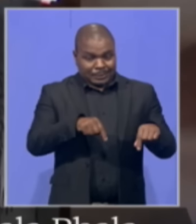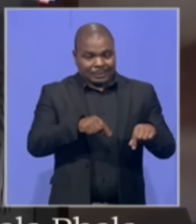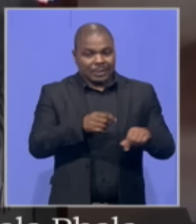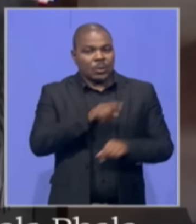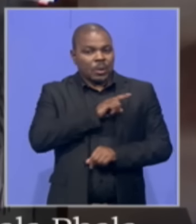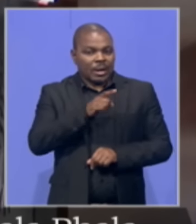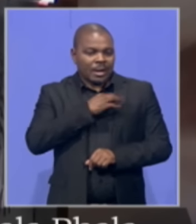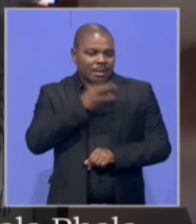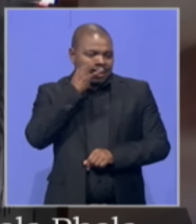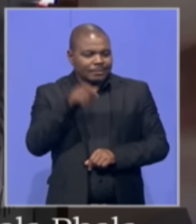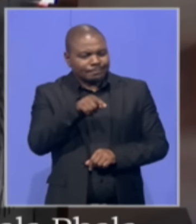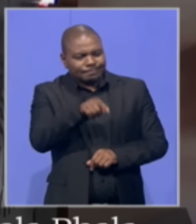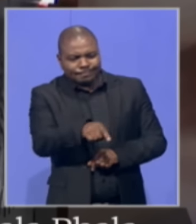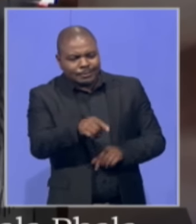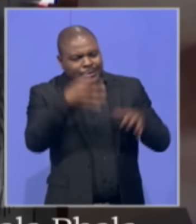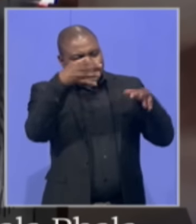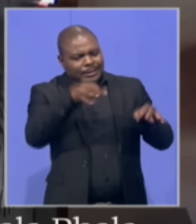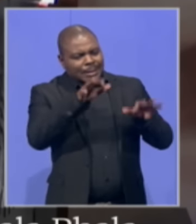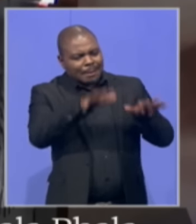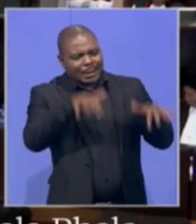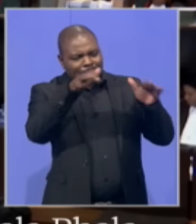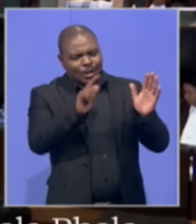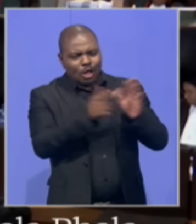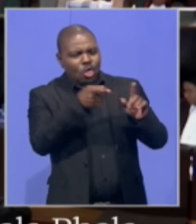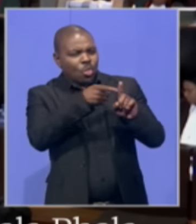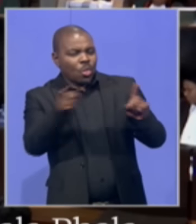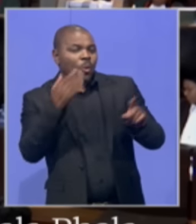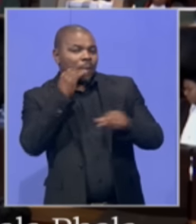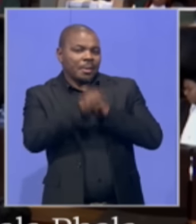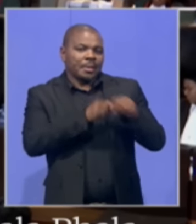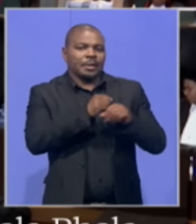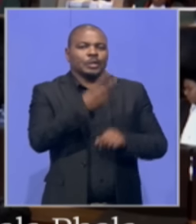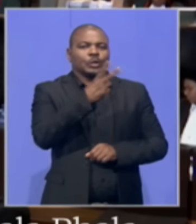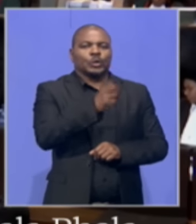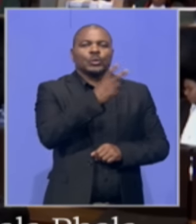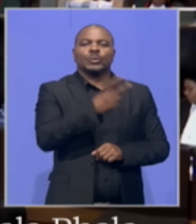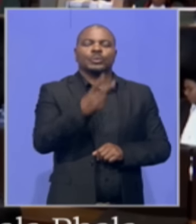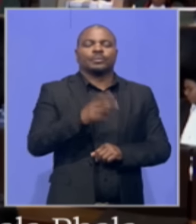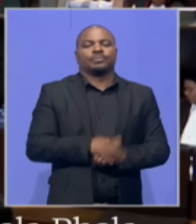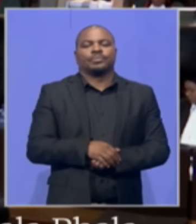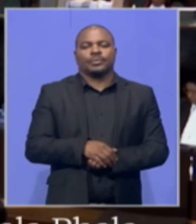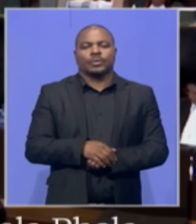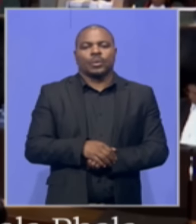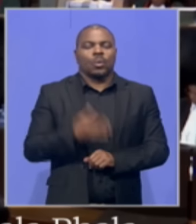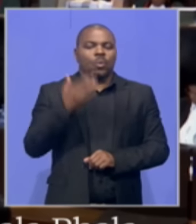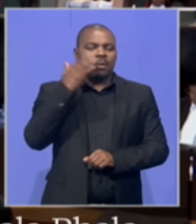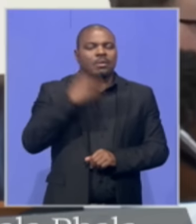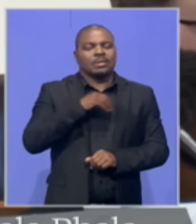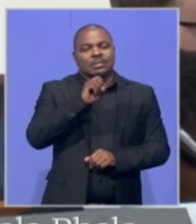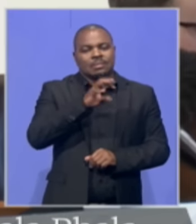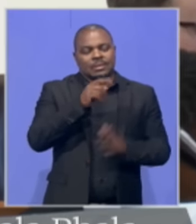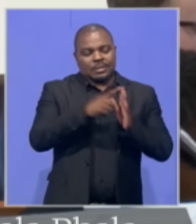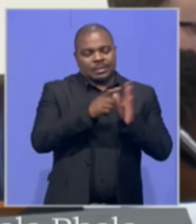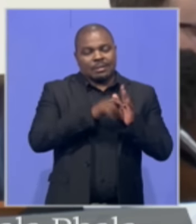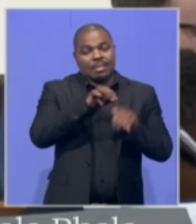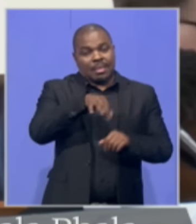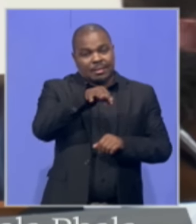gwetlha bosemolao jwa tshwetso e e tshotsweng ke Palamente ka 2022 ka kgwedi ya Sedimonthole a le